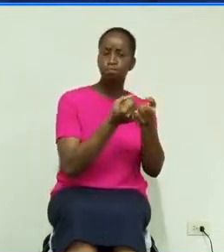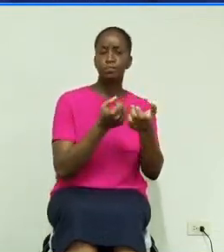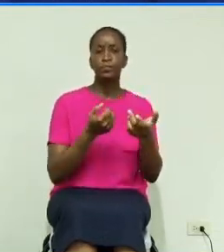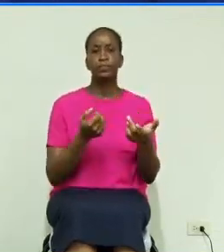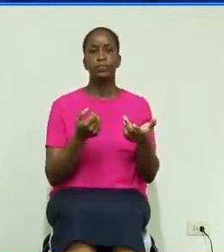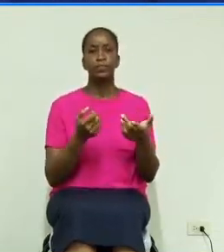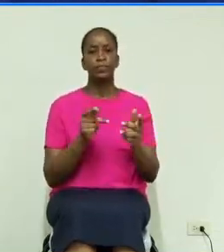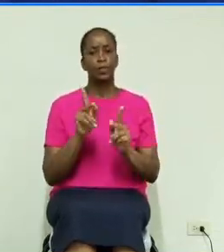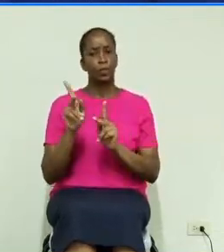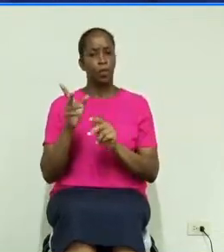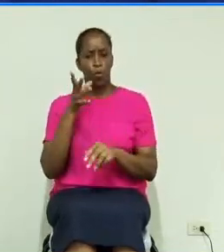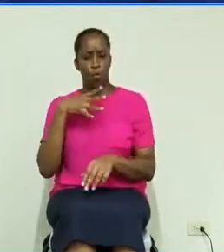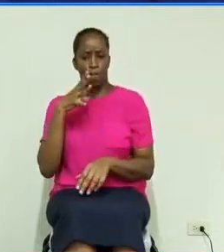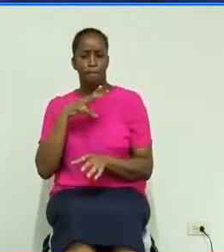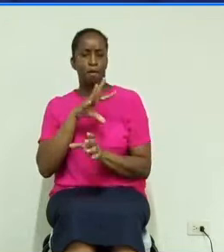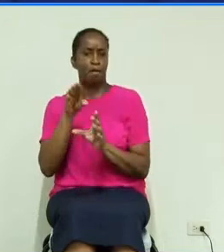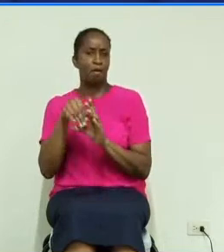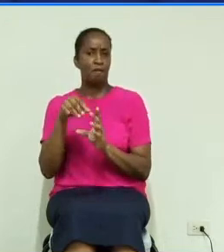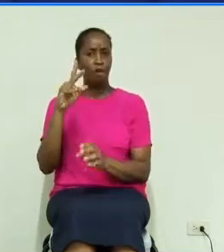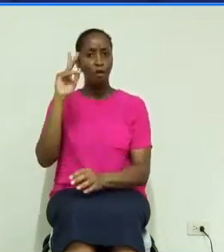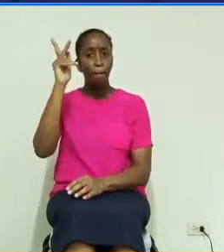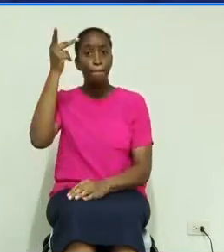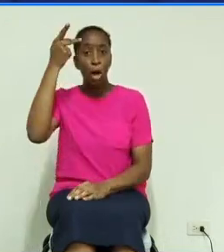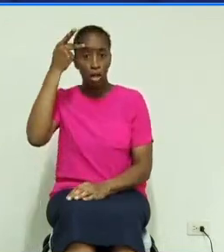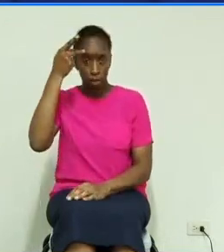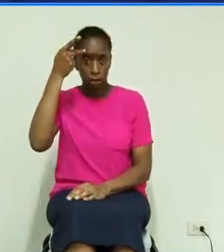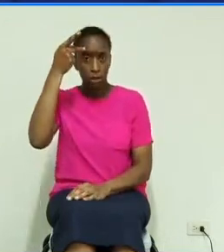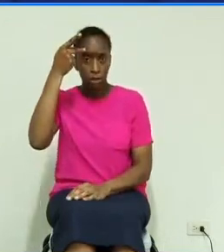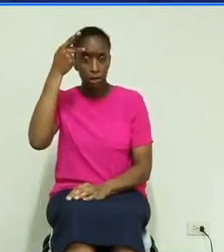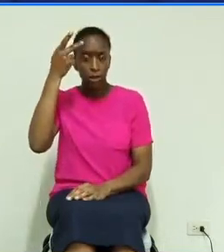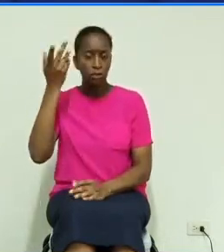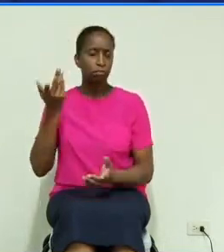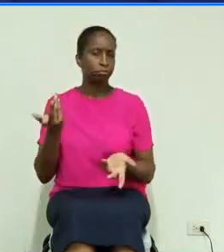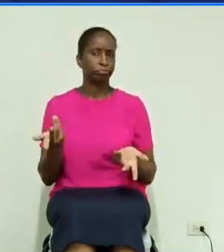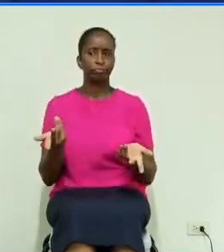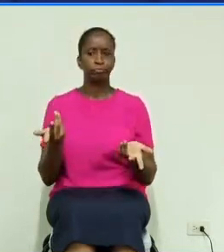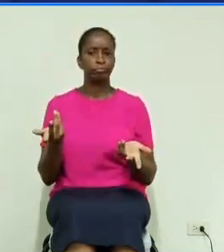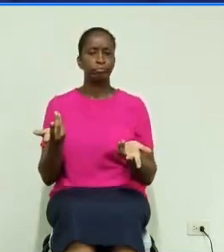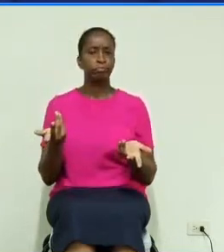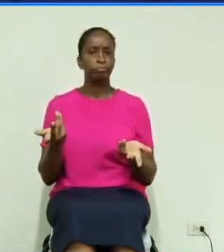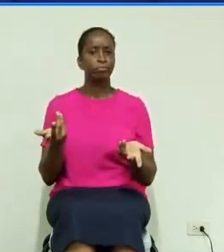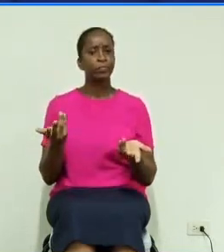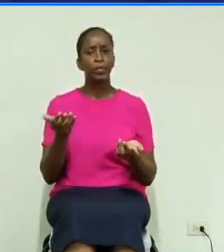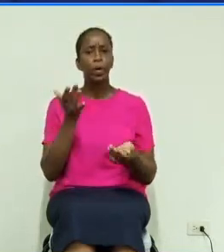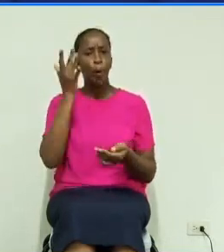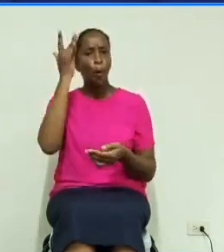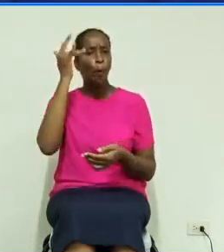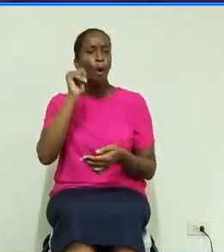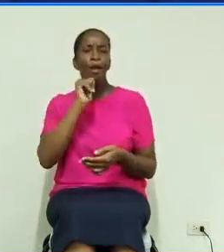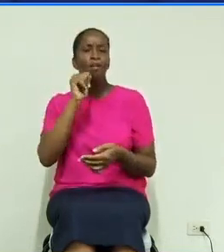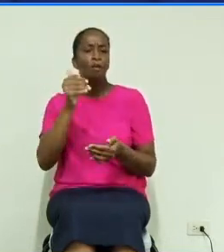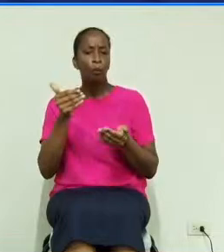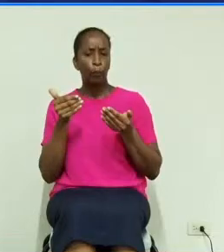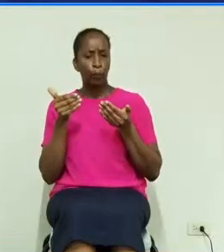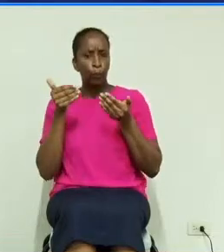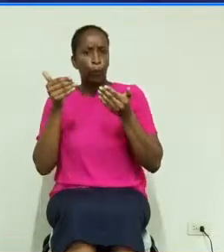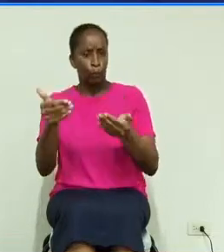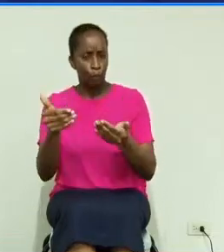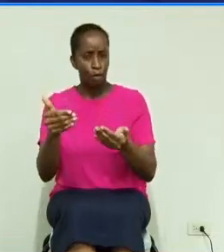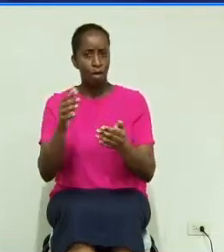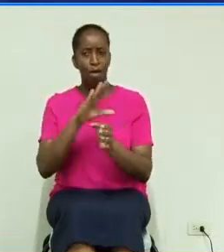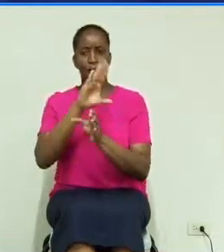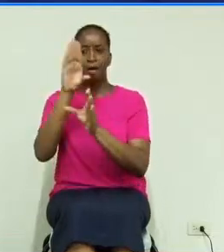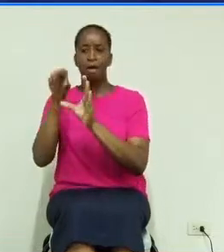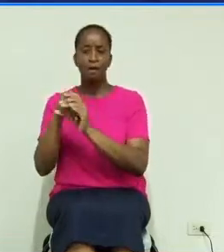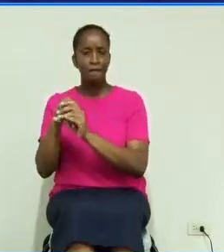So there are questions that we have to ask ourselves about what are these bottlenecks that women face in relation to representation